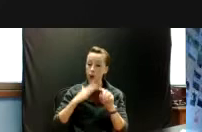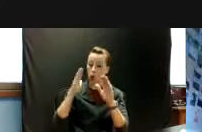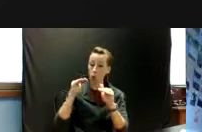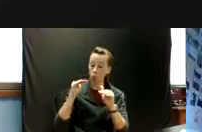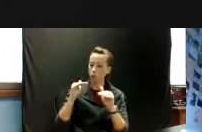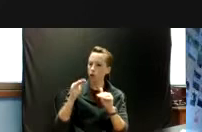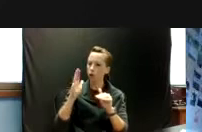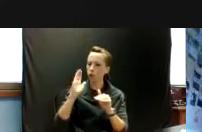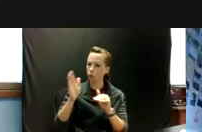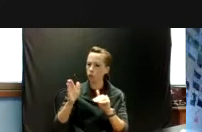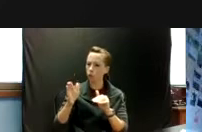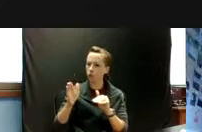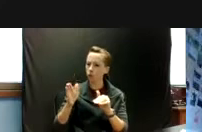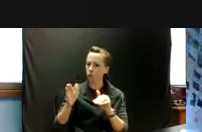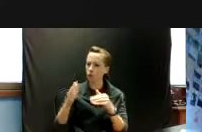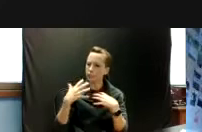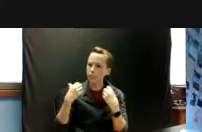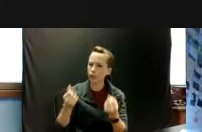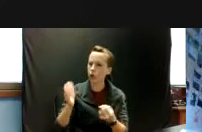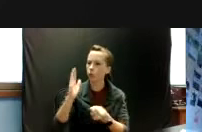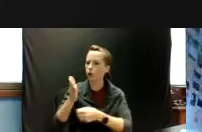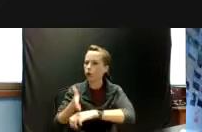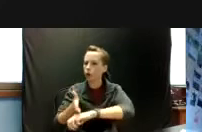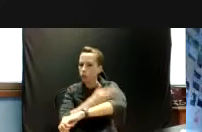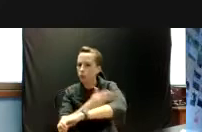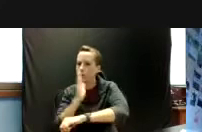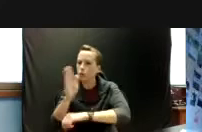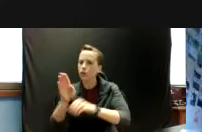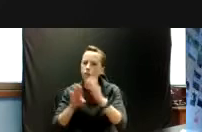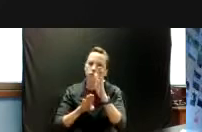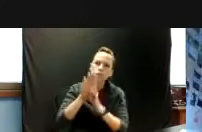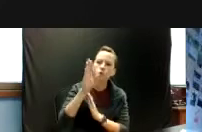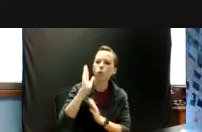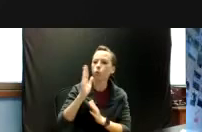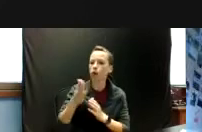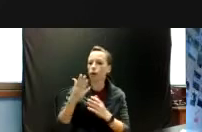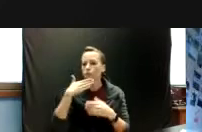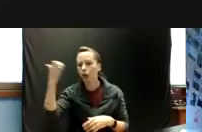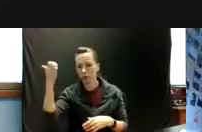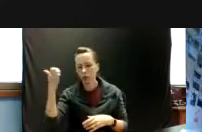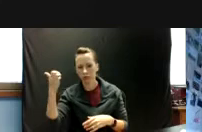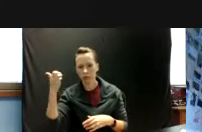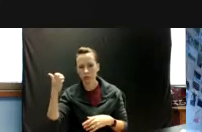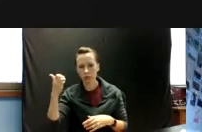day, and I'm going to be with you to help you see that brighter day. And then be